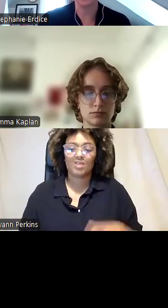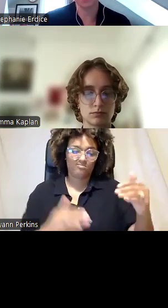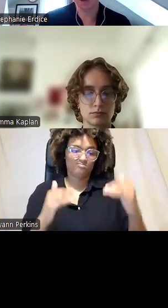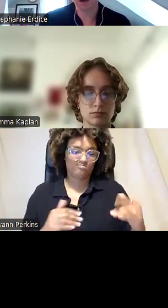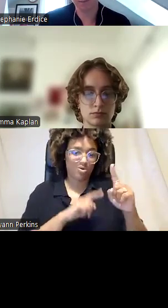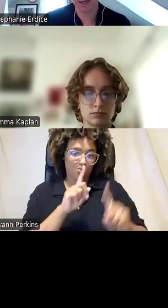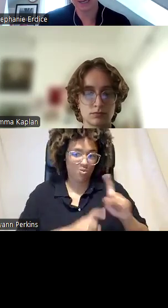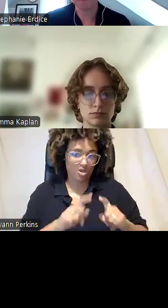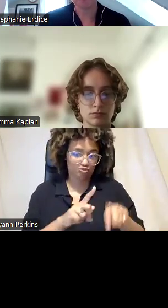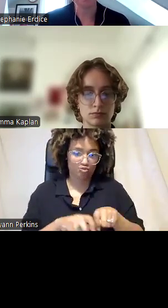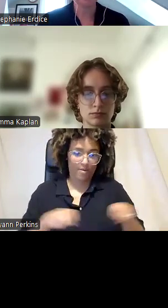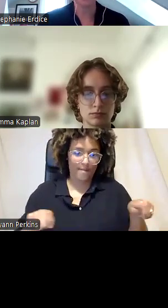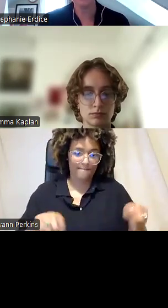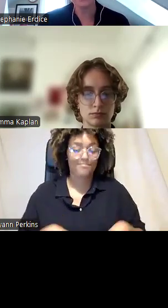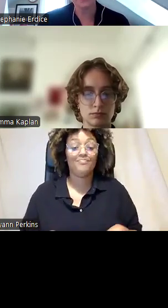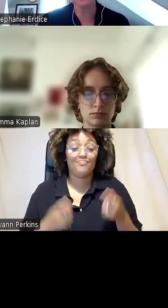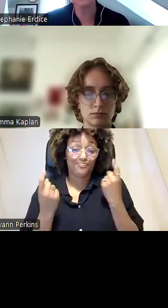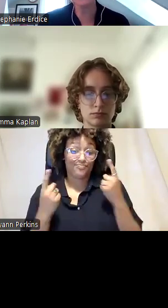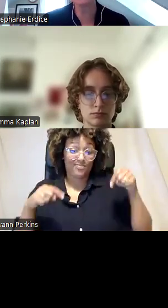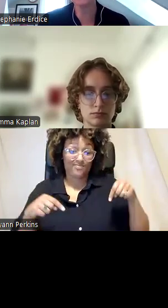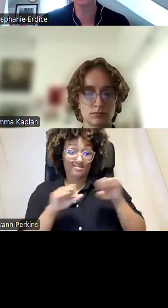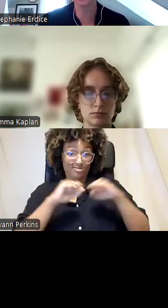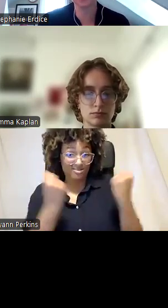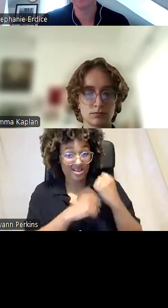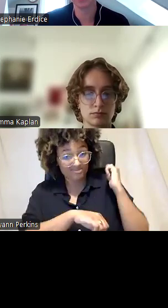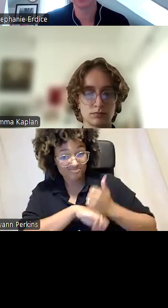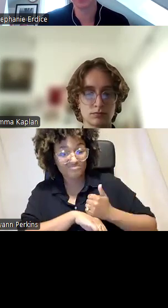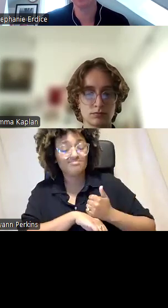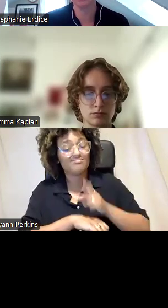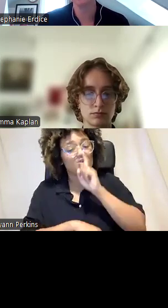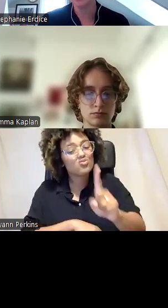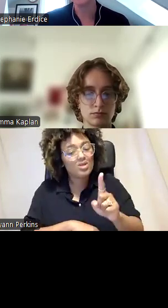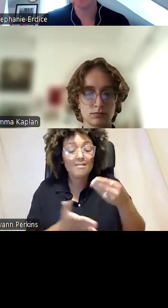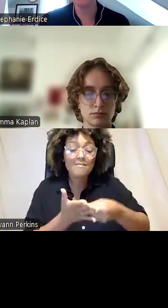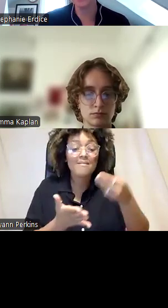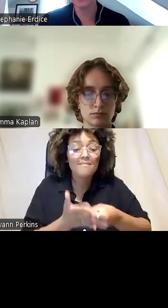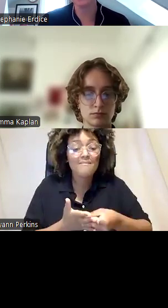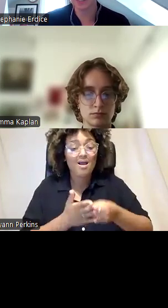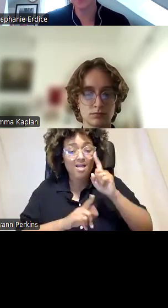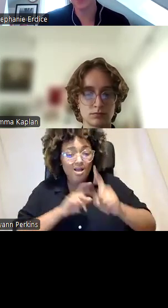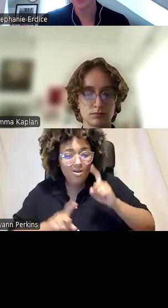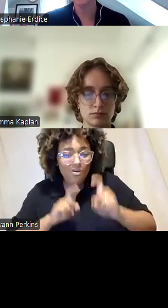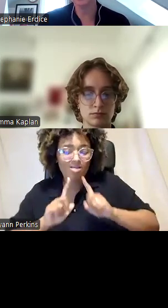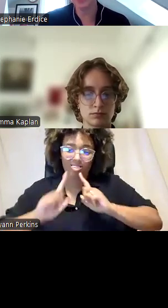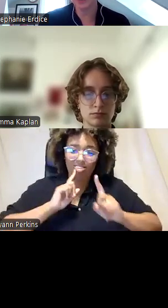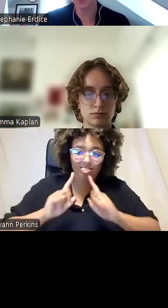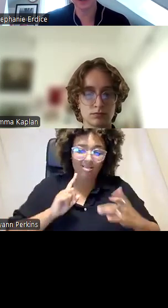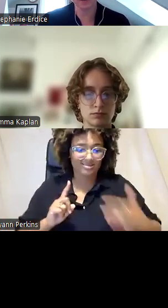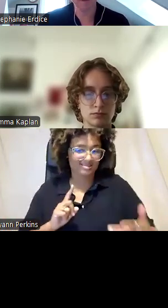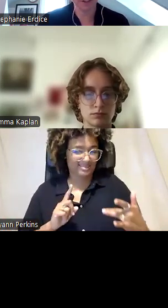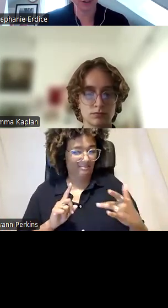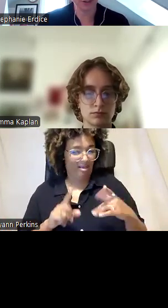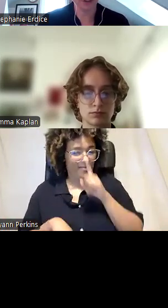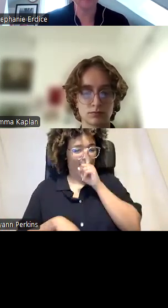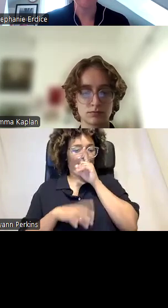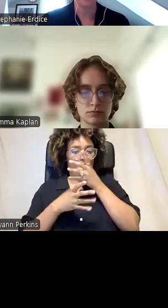taught not to talk about money. And so this can lead to survivors and their families not feeling safe to engage in